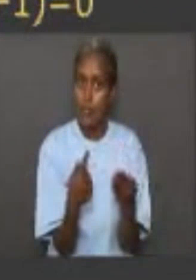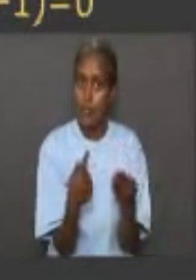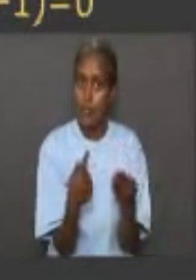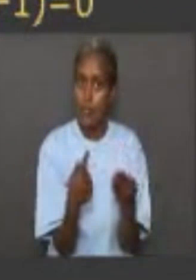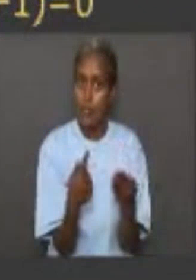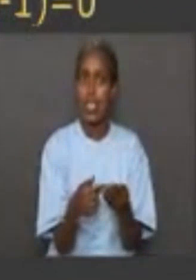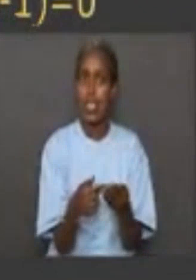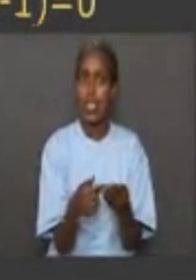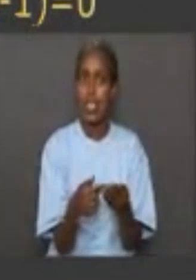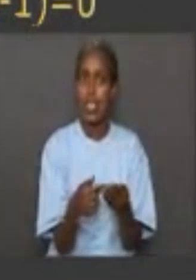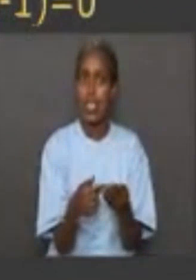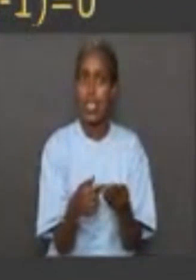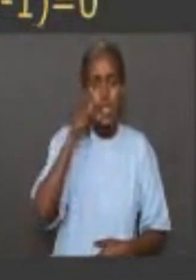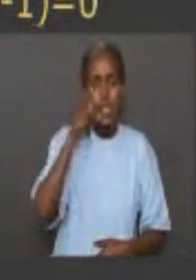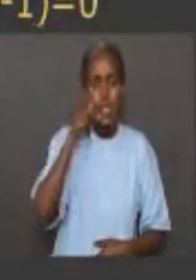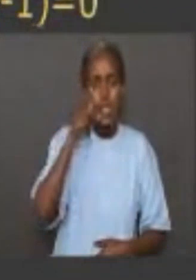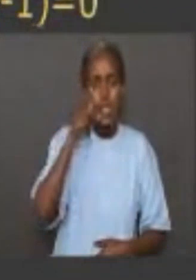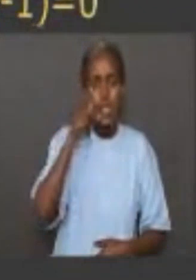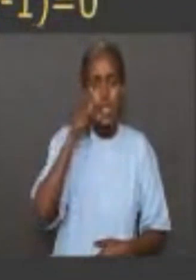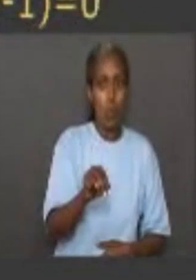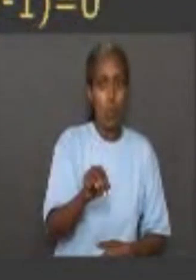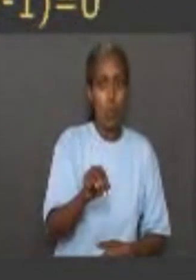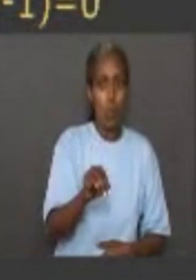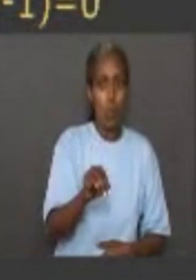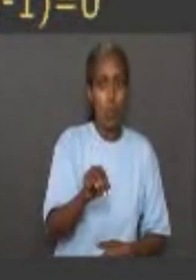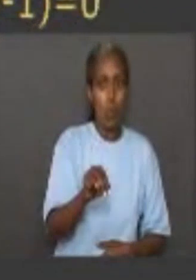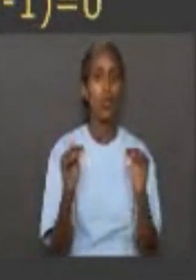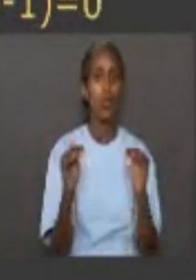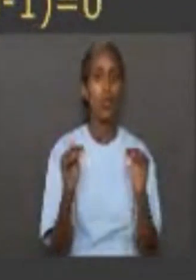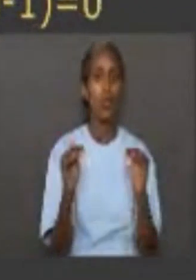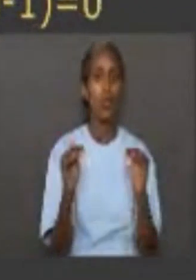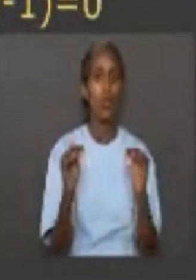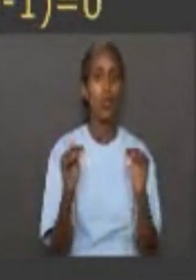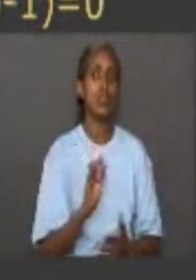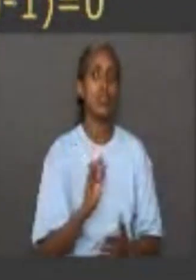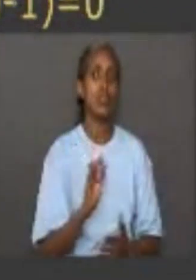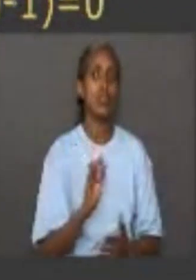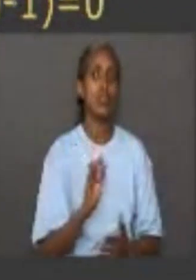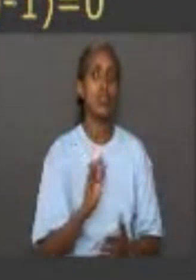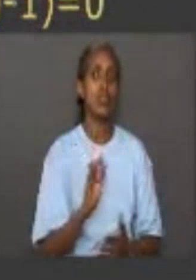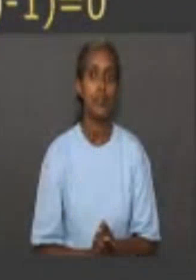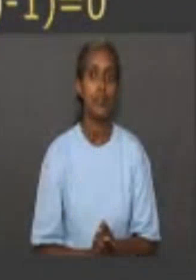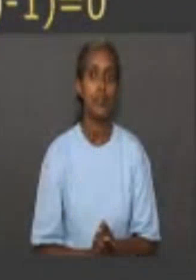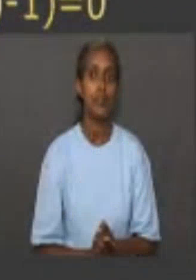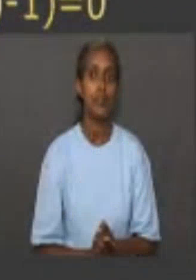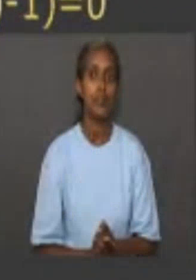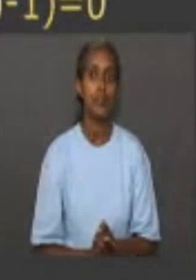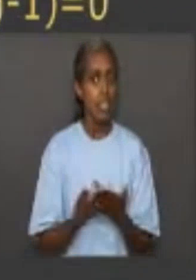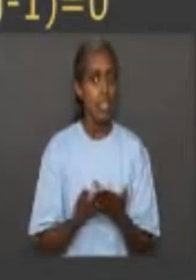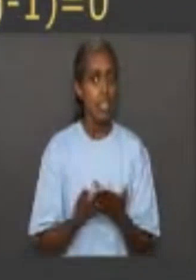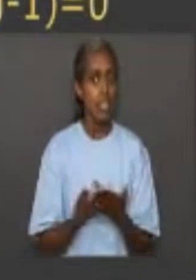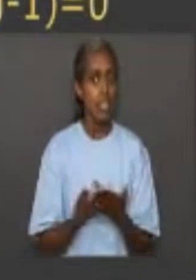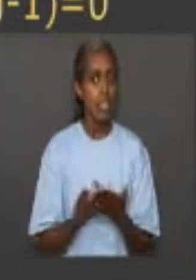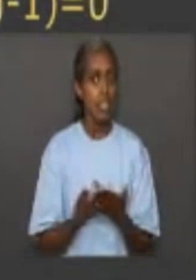the polynomial to equal 0. Let us test this theory.